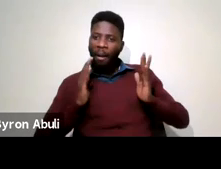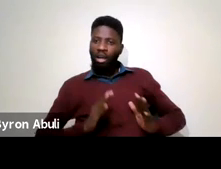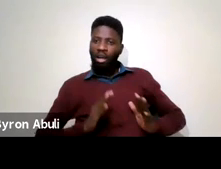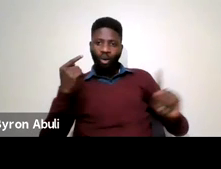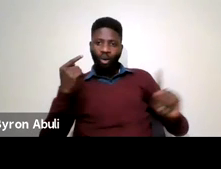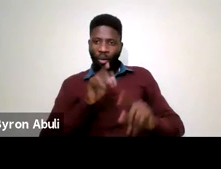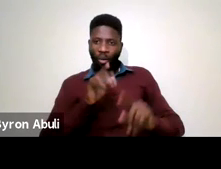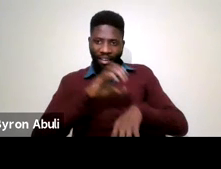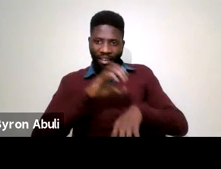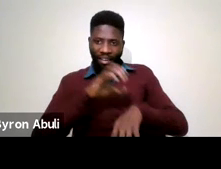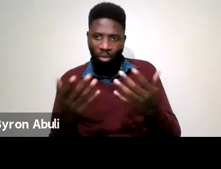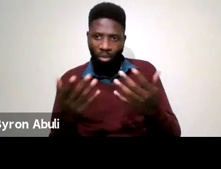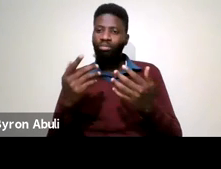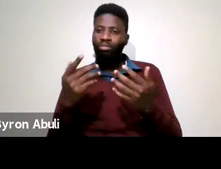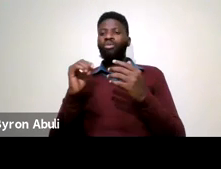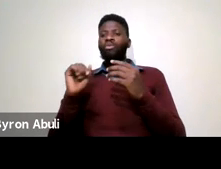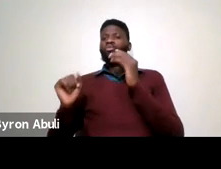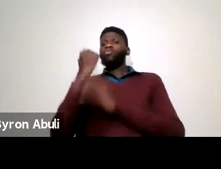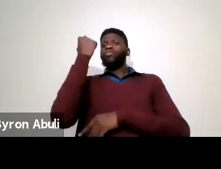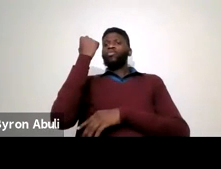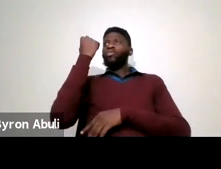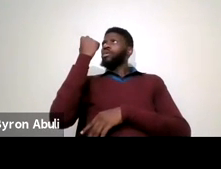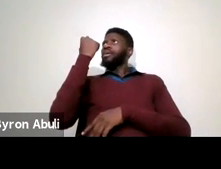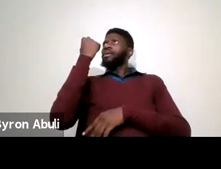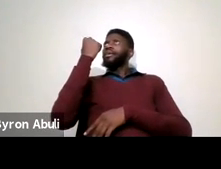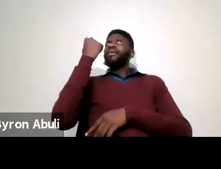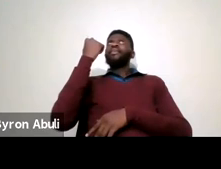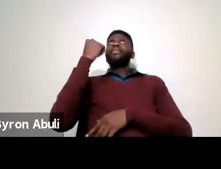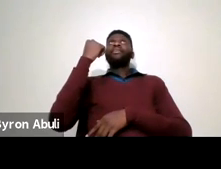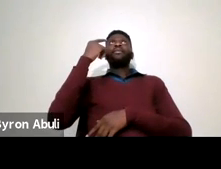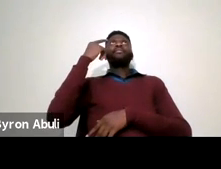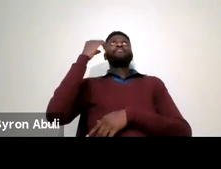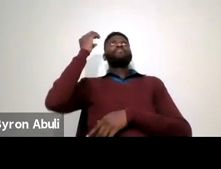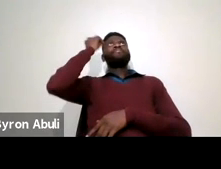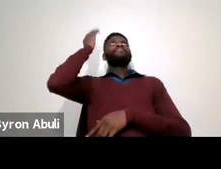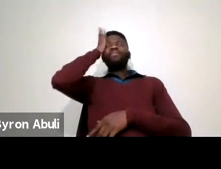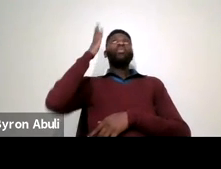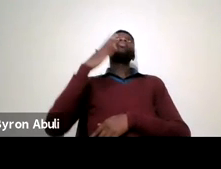Did you just wake up one morning and you found the library drawn in your mind? How did you get there?